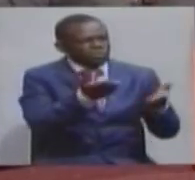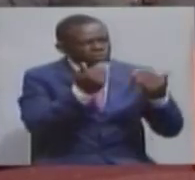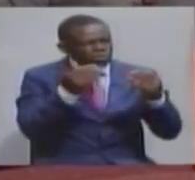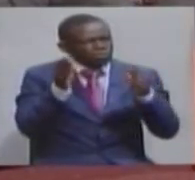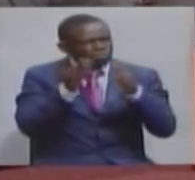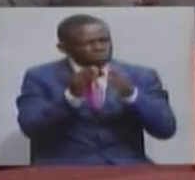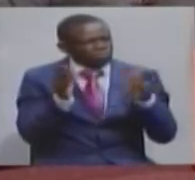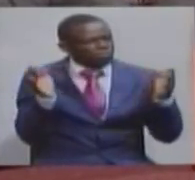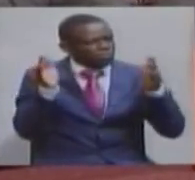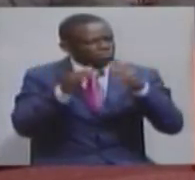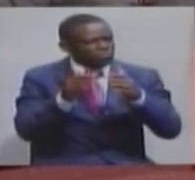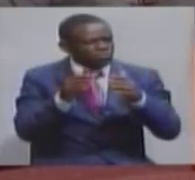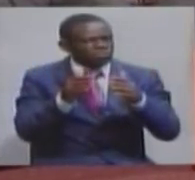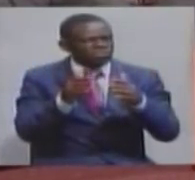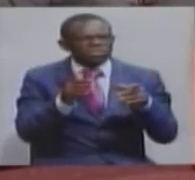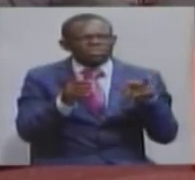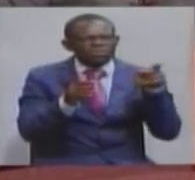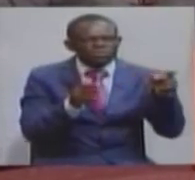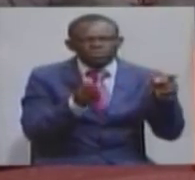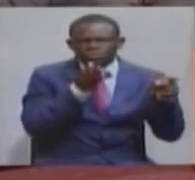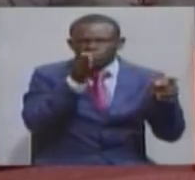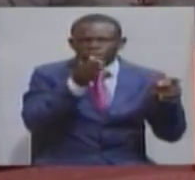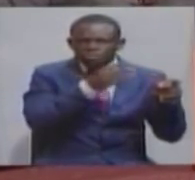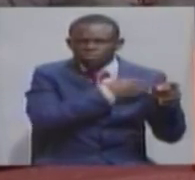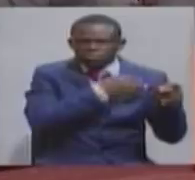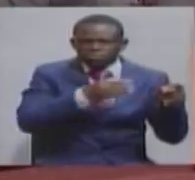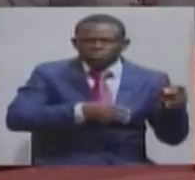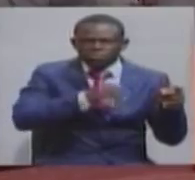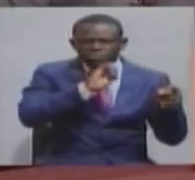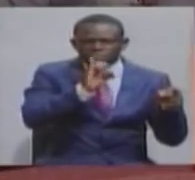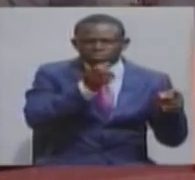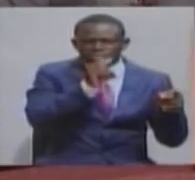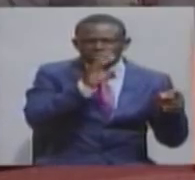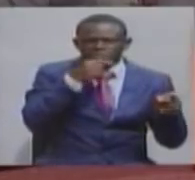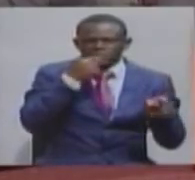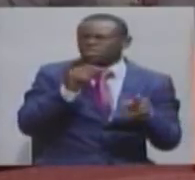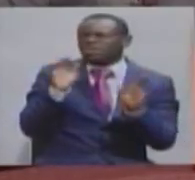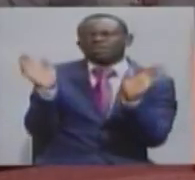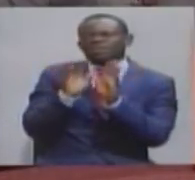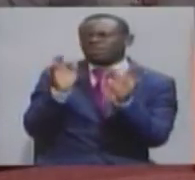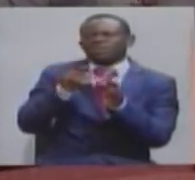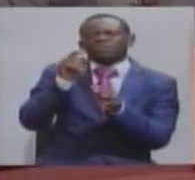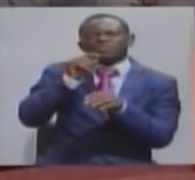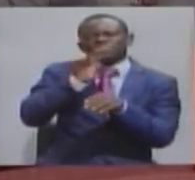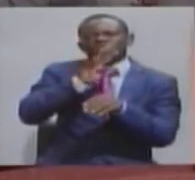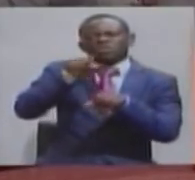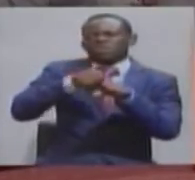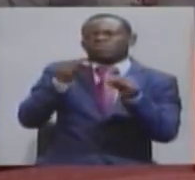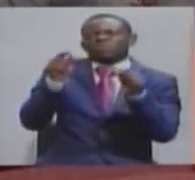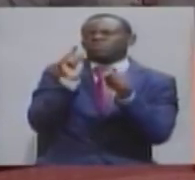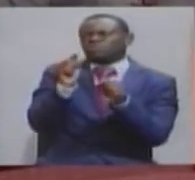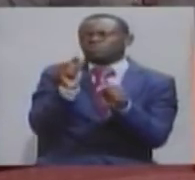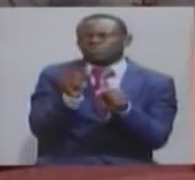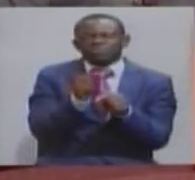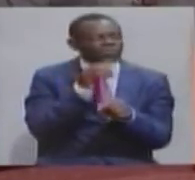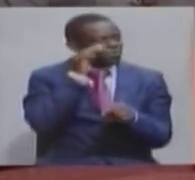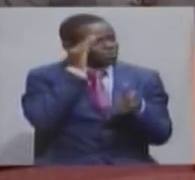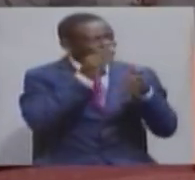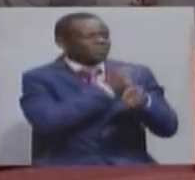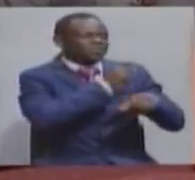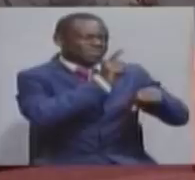Jack Mwimbu, if you come to me like the others have done and say, hey, have you taken note that Minister, the time is running short? out of